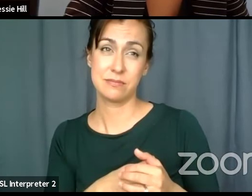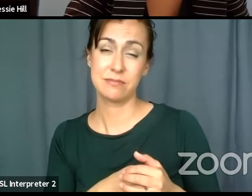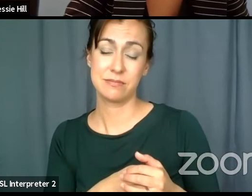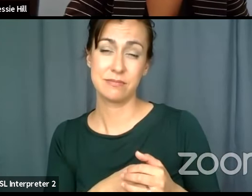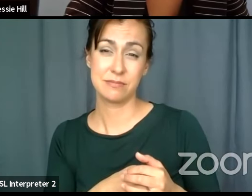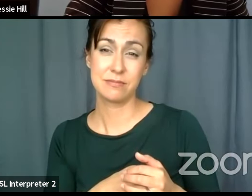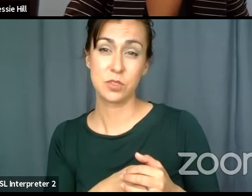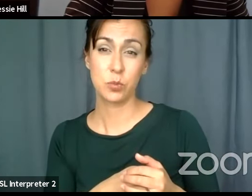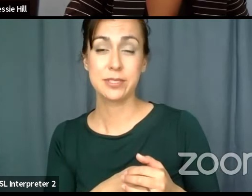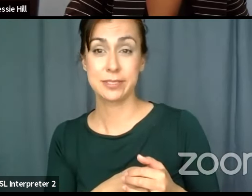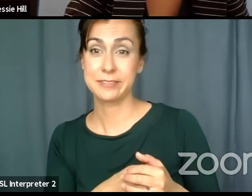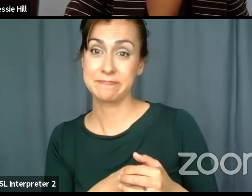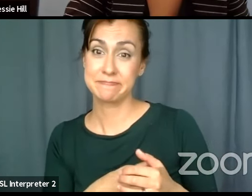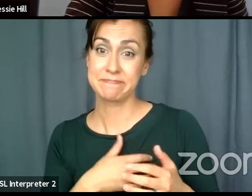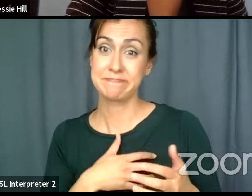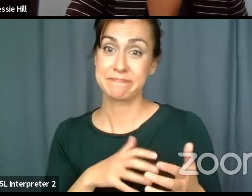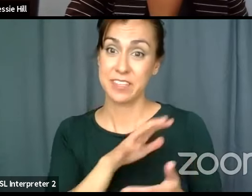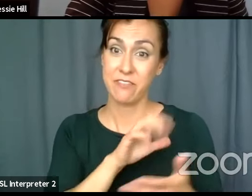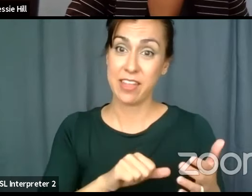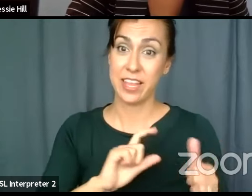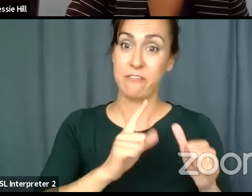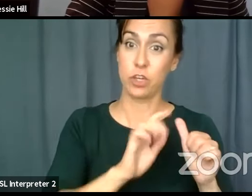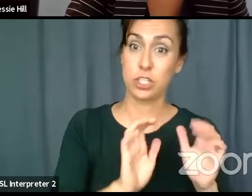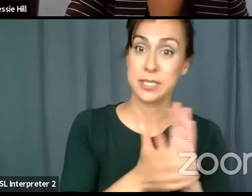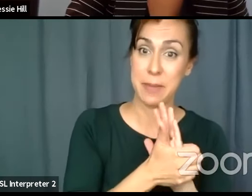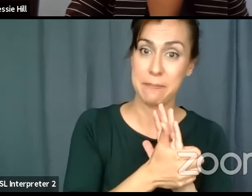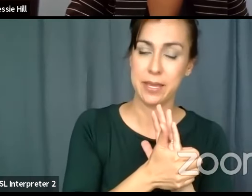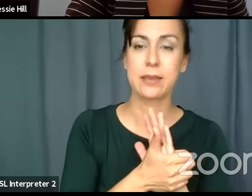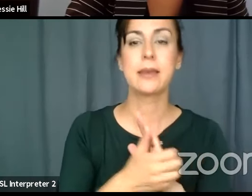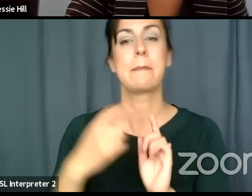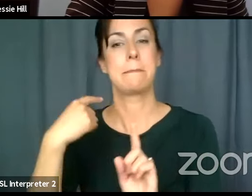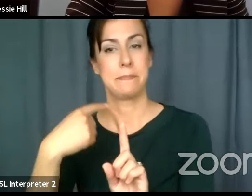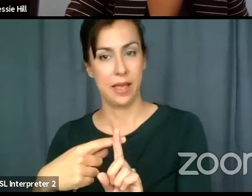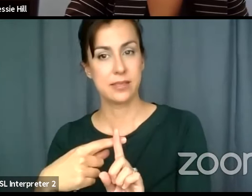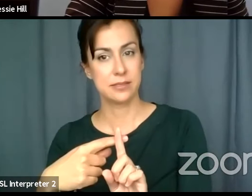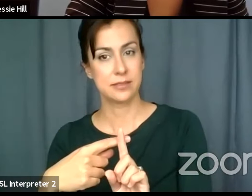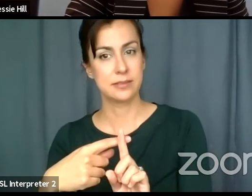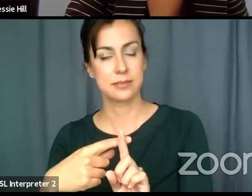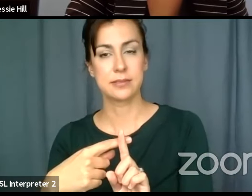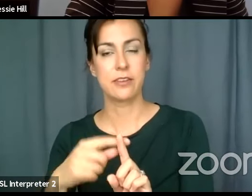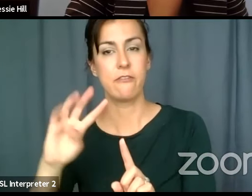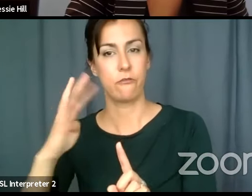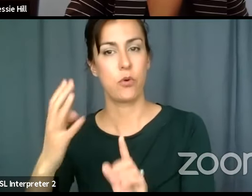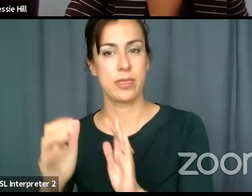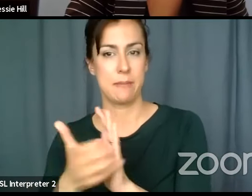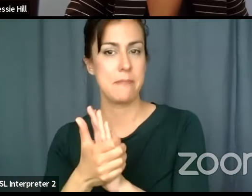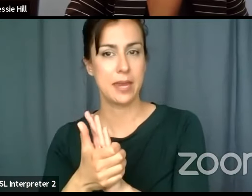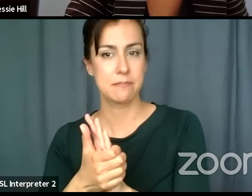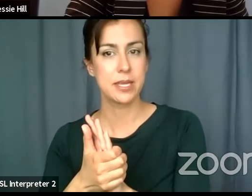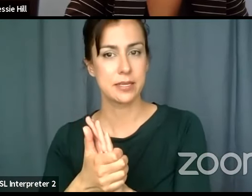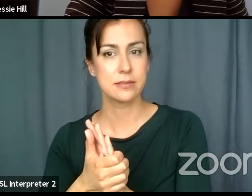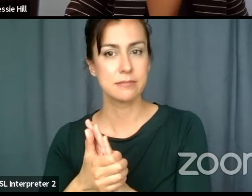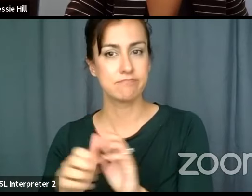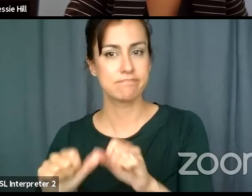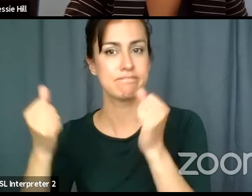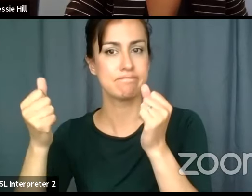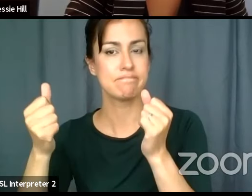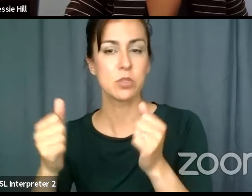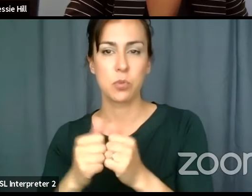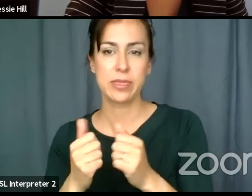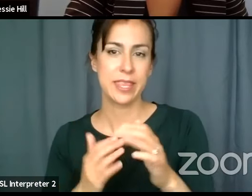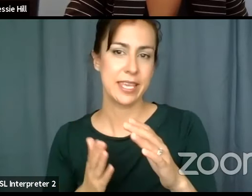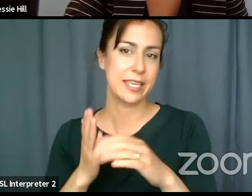against their First Amendment rights to peaceably protest, but it was also a Fourth Amendment violation of excessive use of excessive